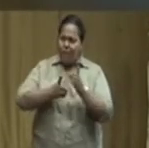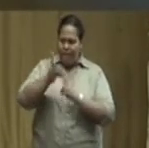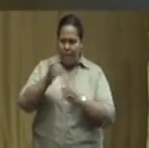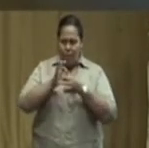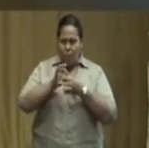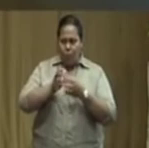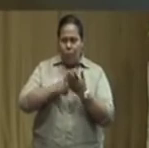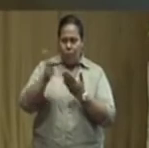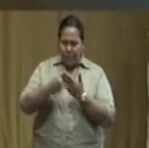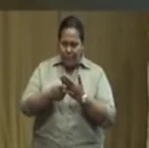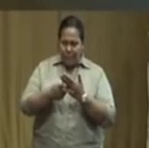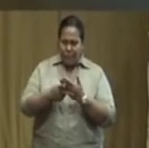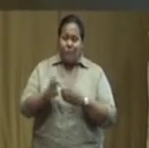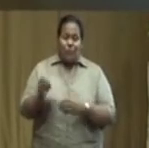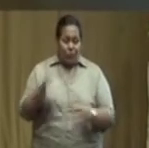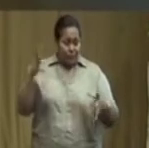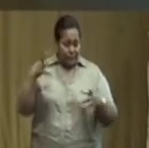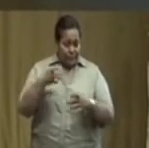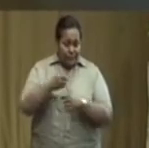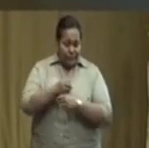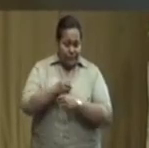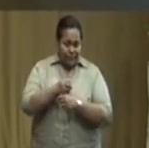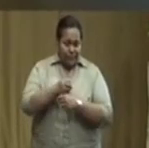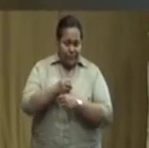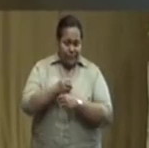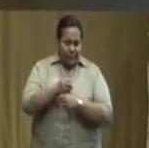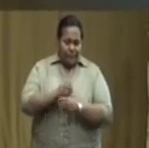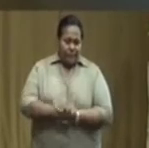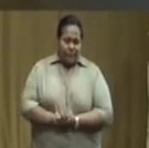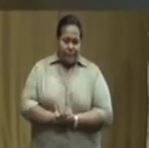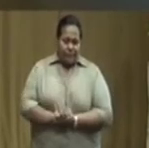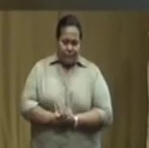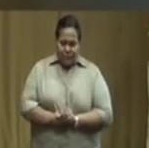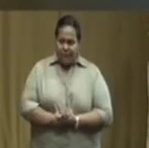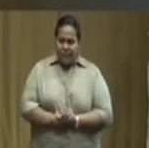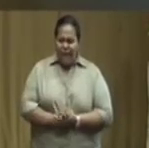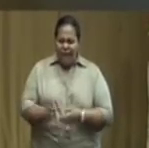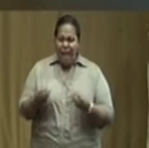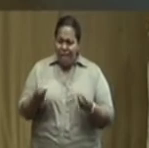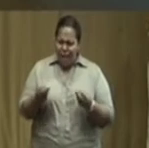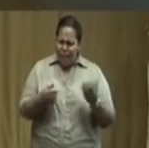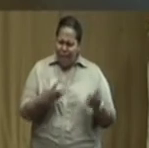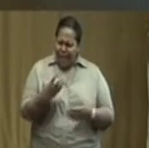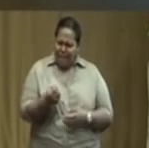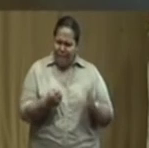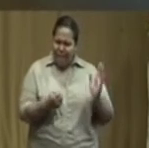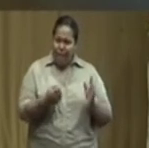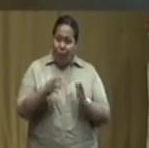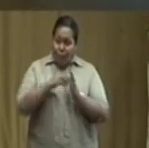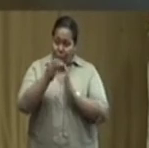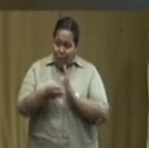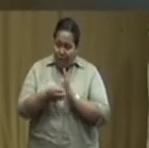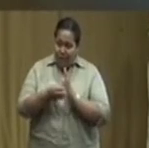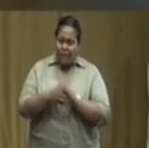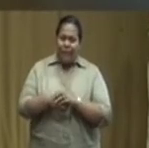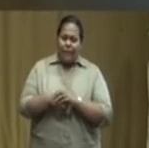Okay, just to finish off, as valuable as I think that these tools have been, and I must stress that I'm a low-end user, but